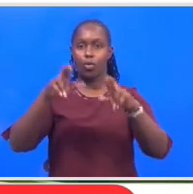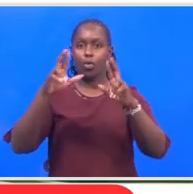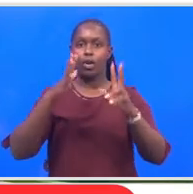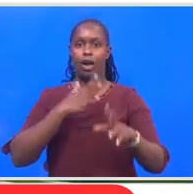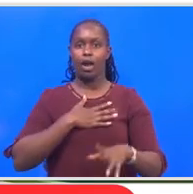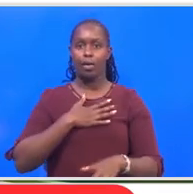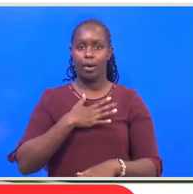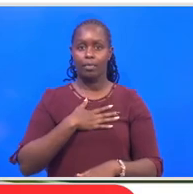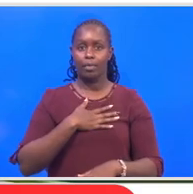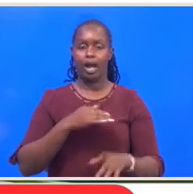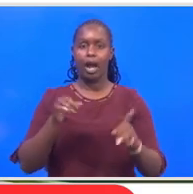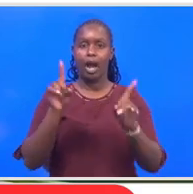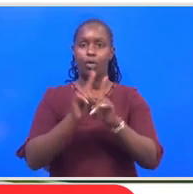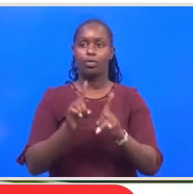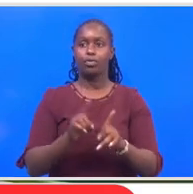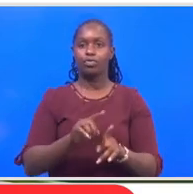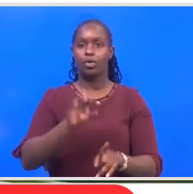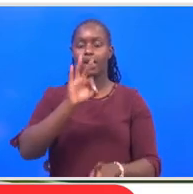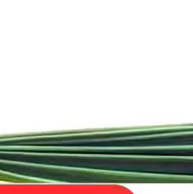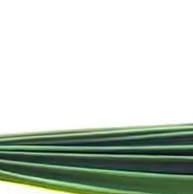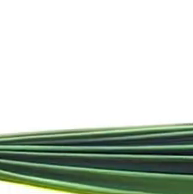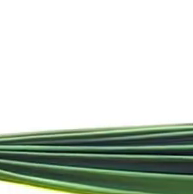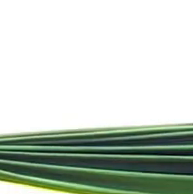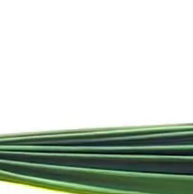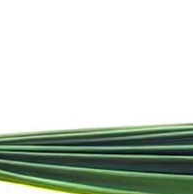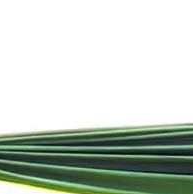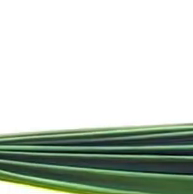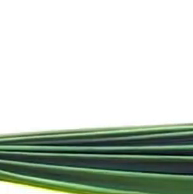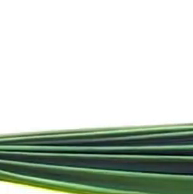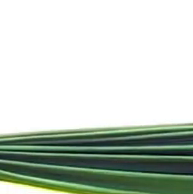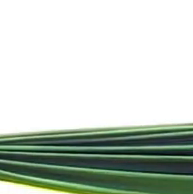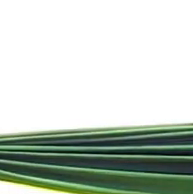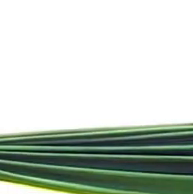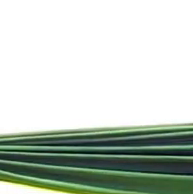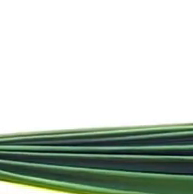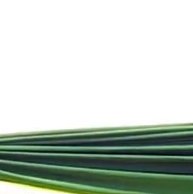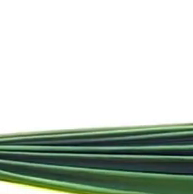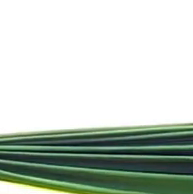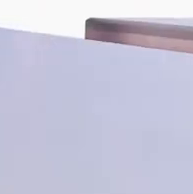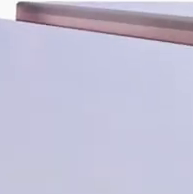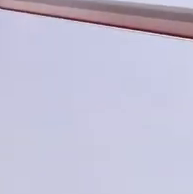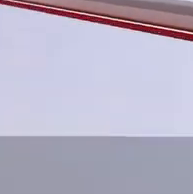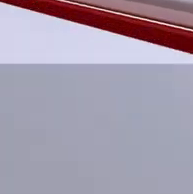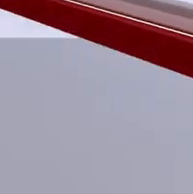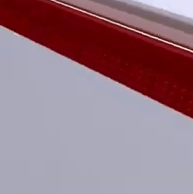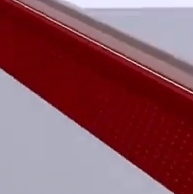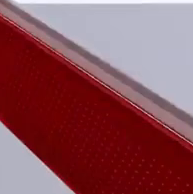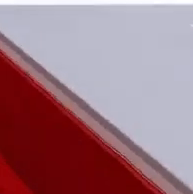na 336 million for road opening, grading and maraming.